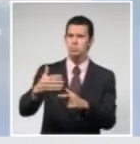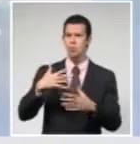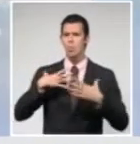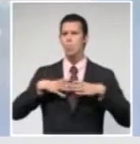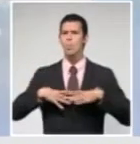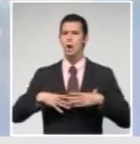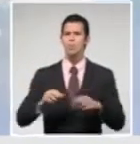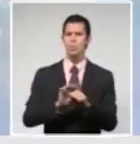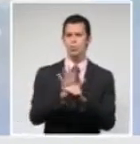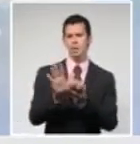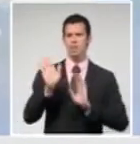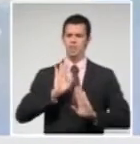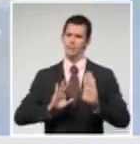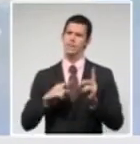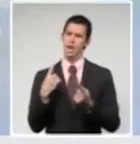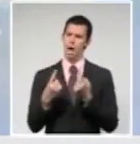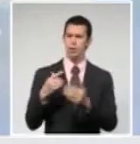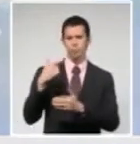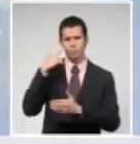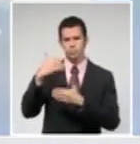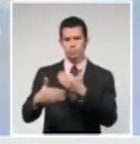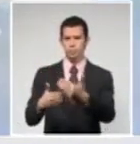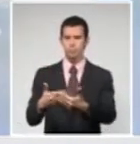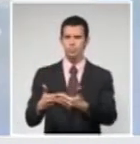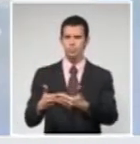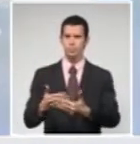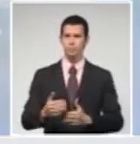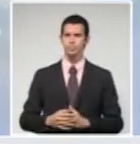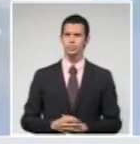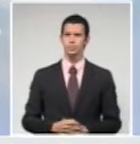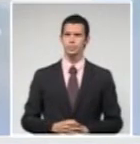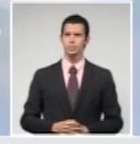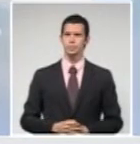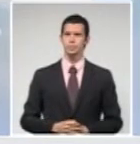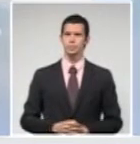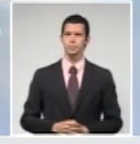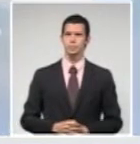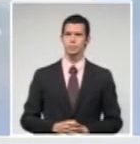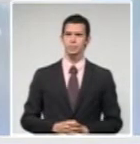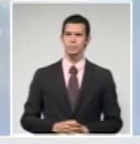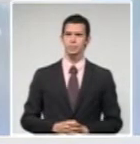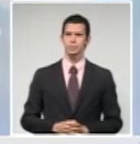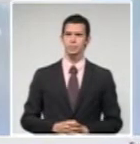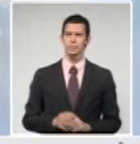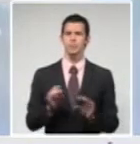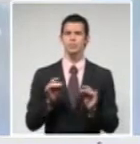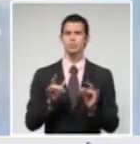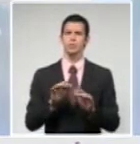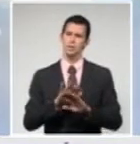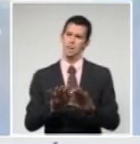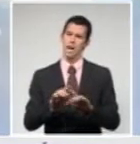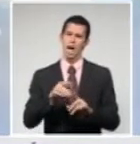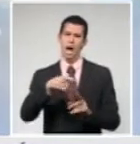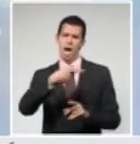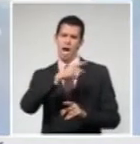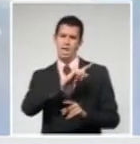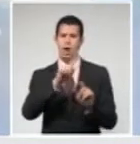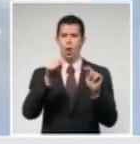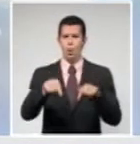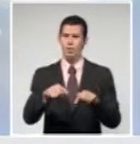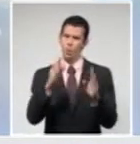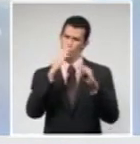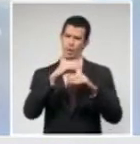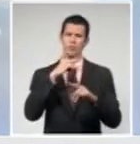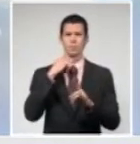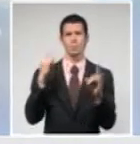Yesterday, no one died as a result of the virus, meaning that the COVID-19 death toll on the island remains